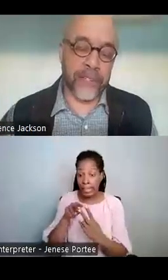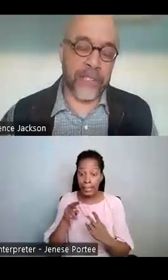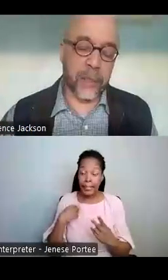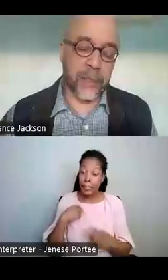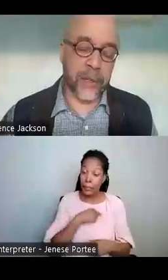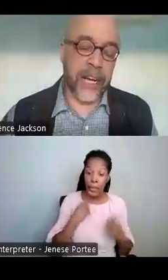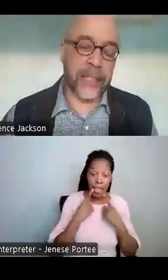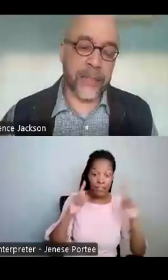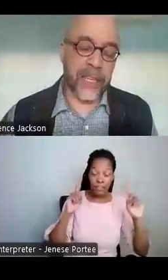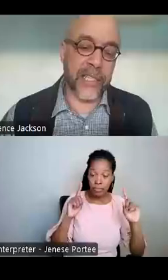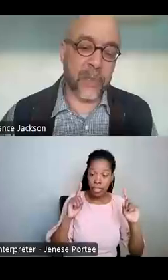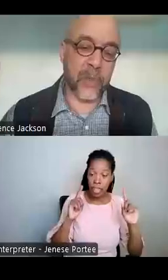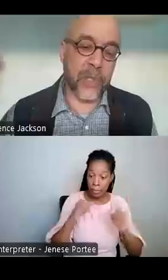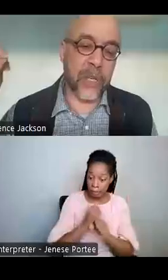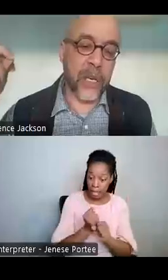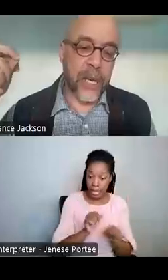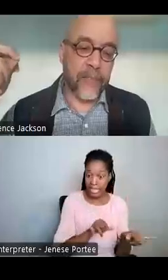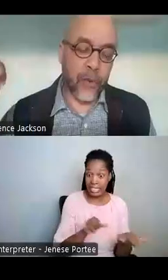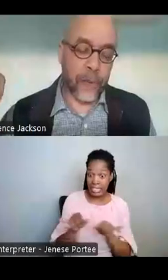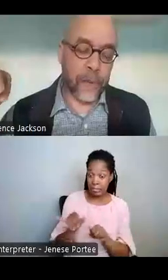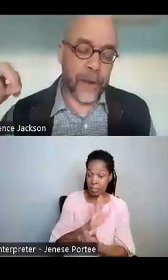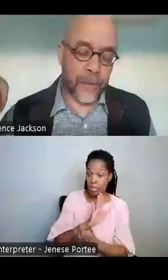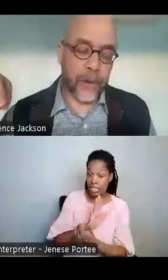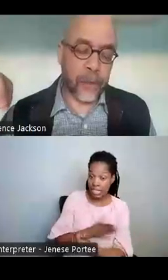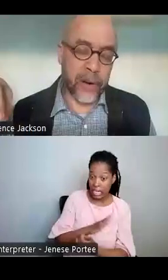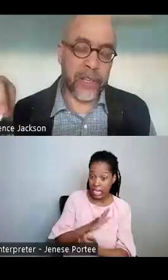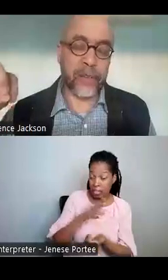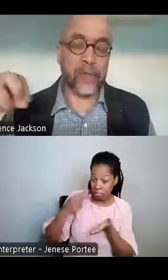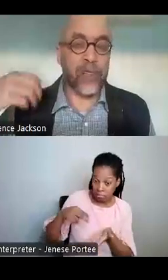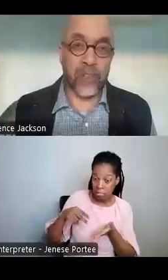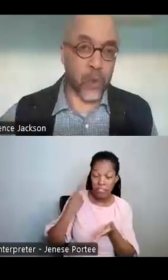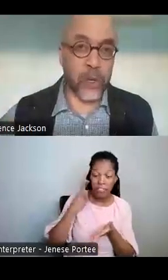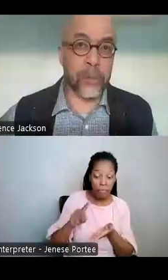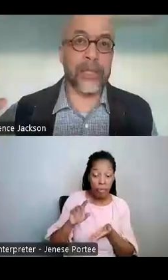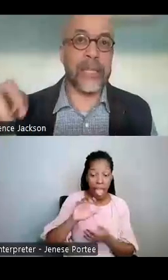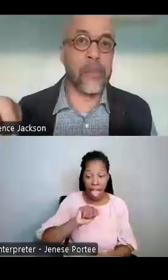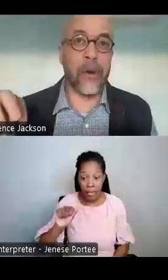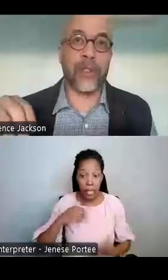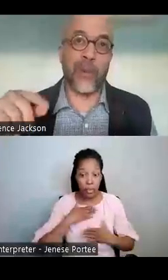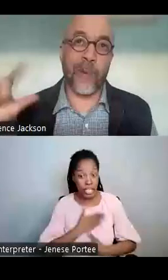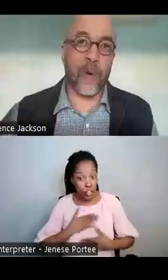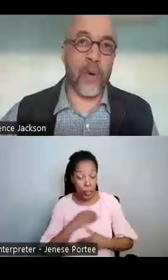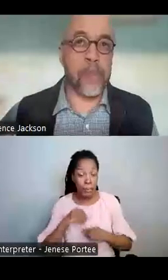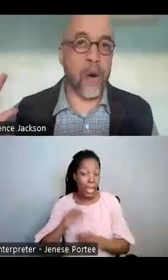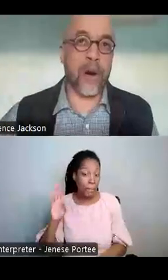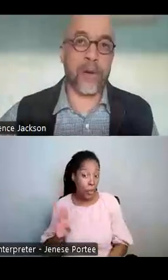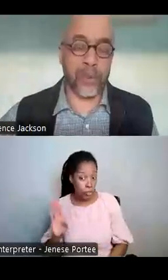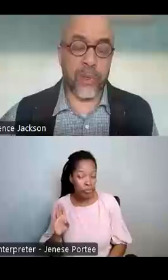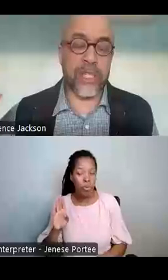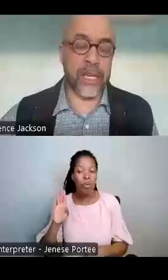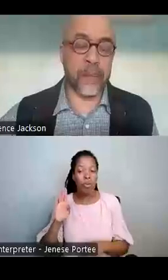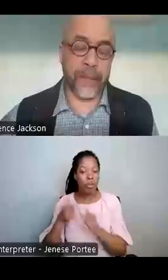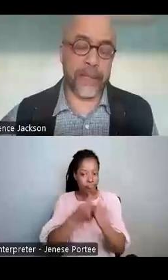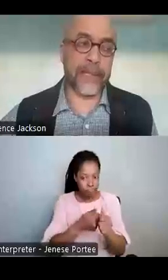very similar kind of dance music for African American enjoyment in Baltimore on par with